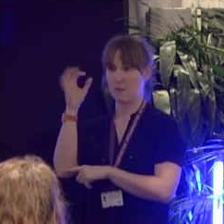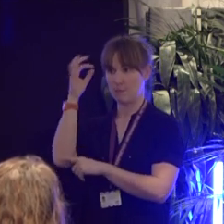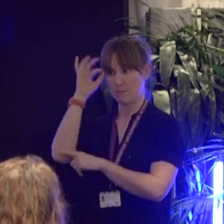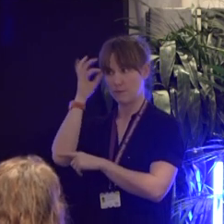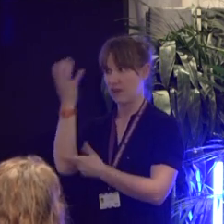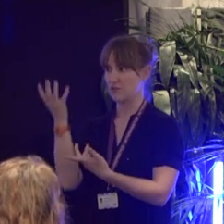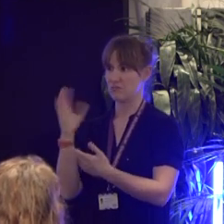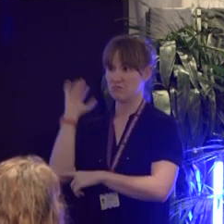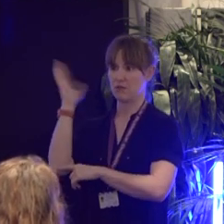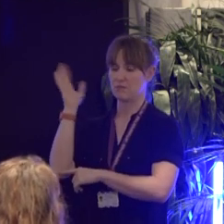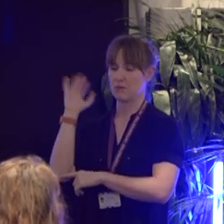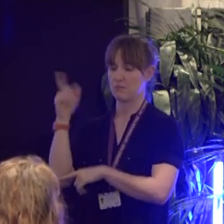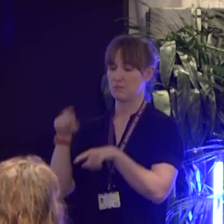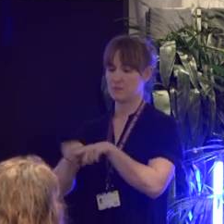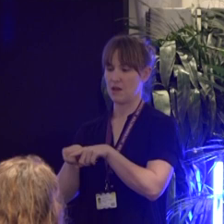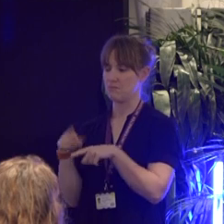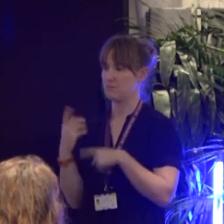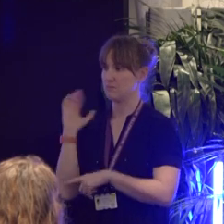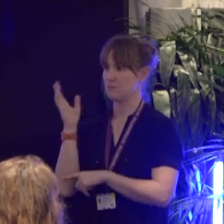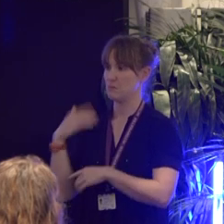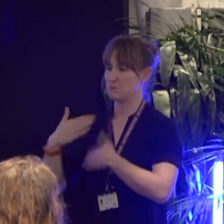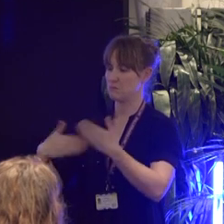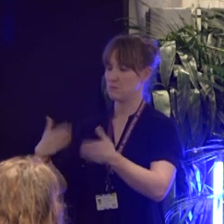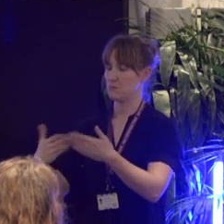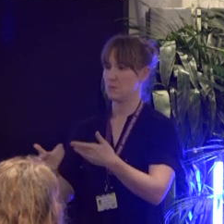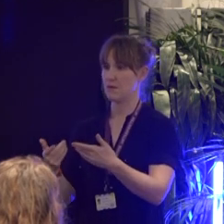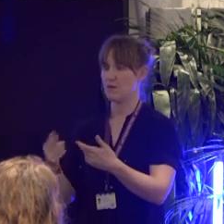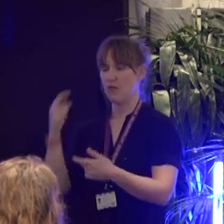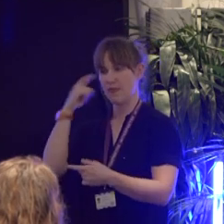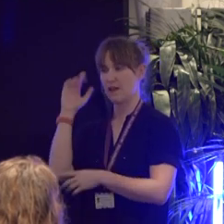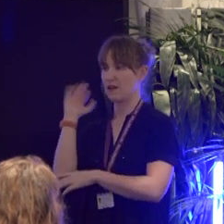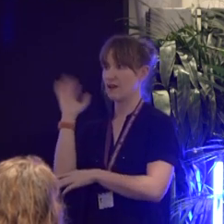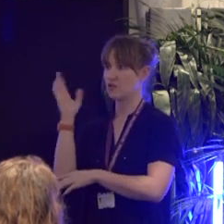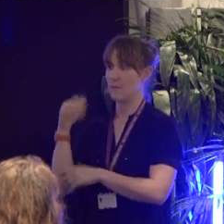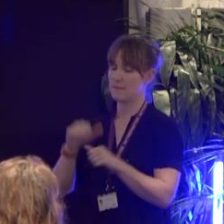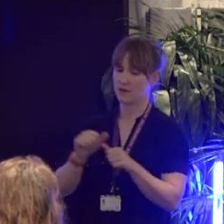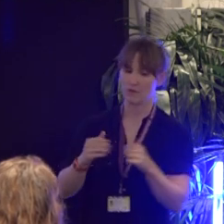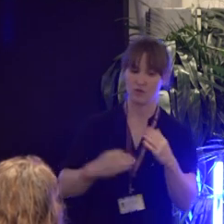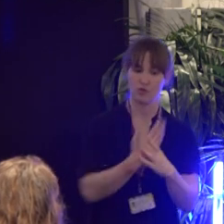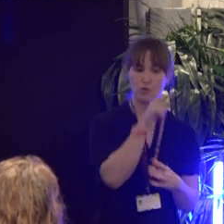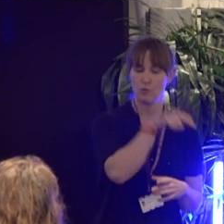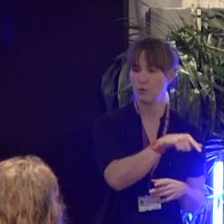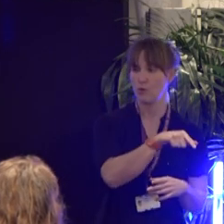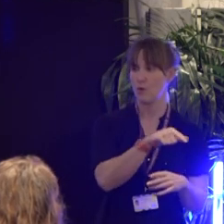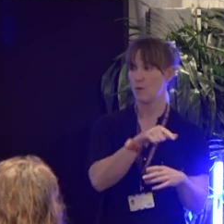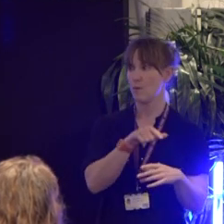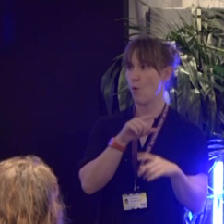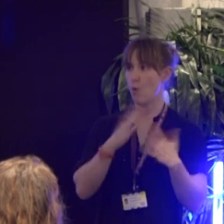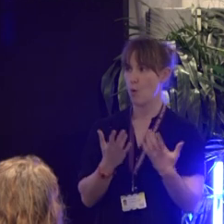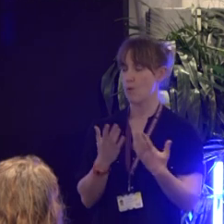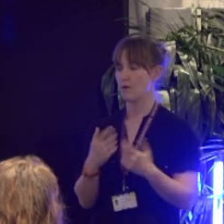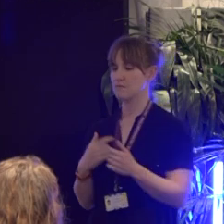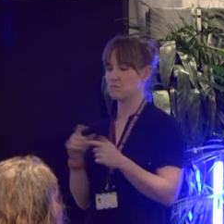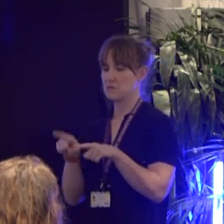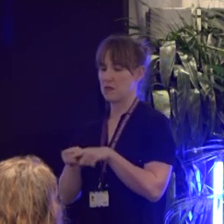Over a period of time, and is the lecture better because it's delivered fresh, or is it the same, it could have been